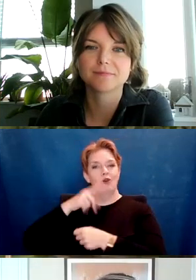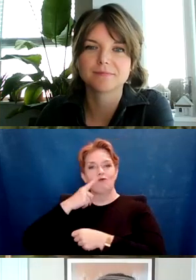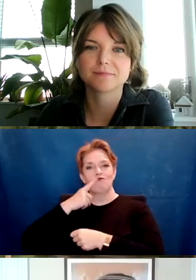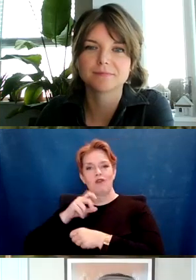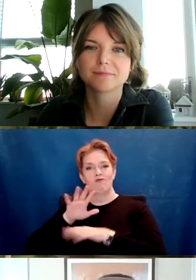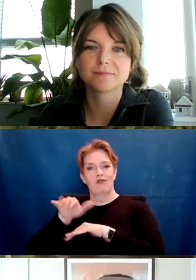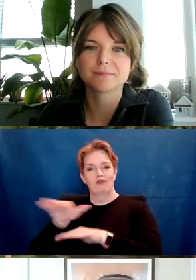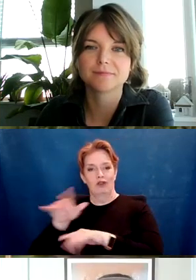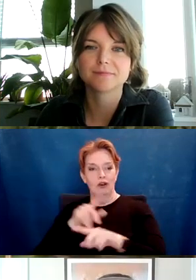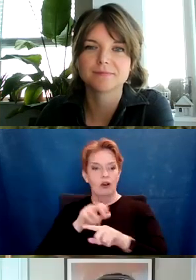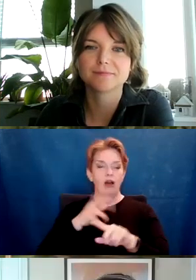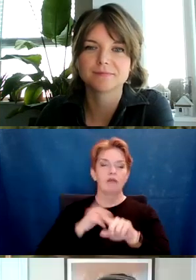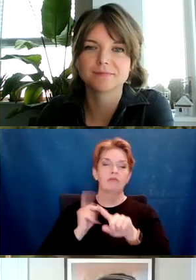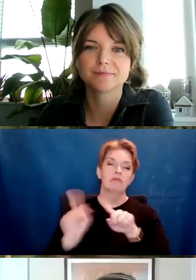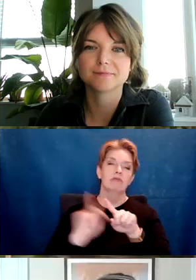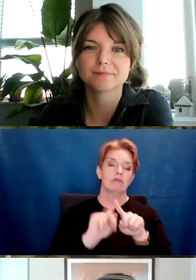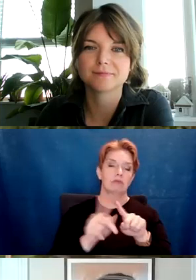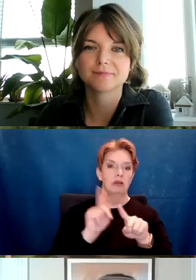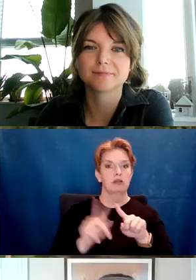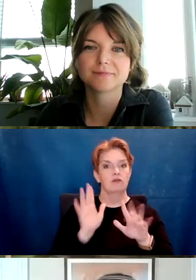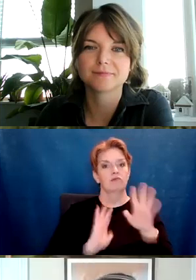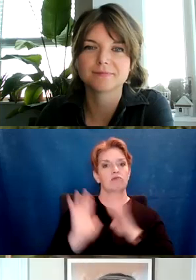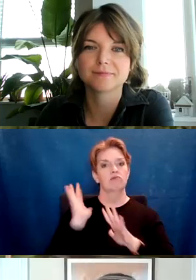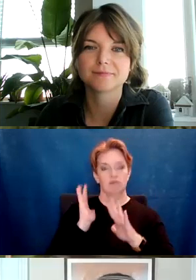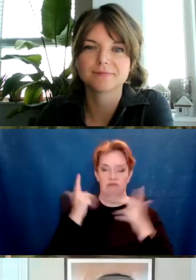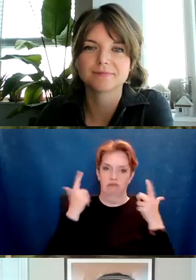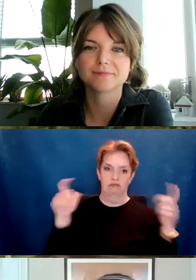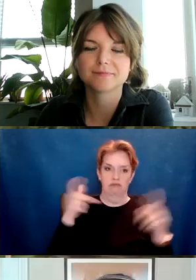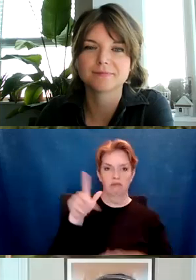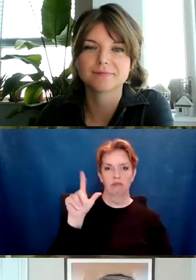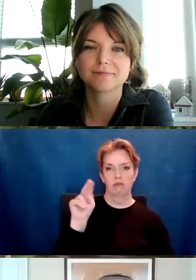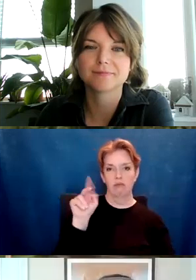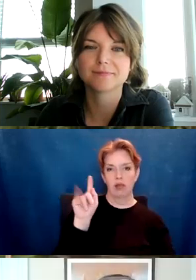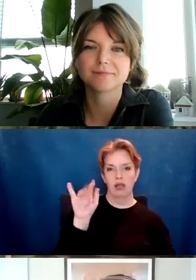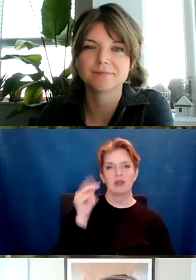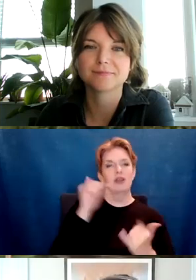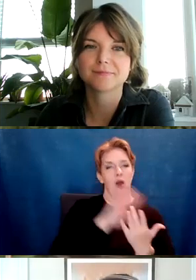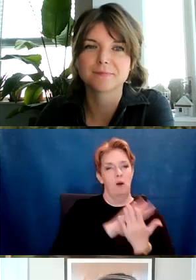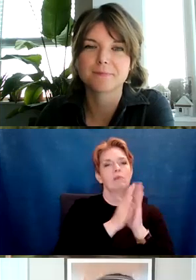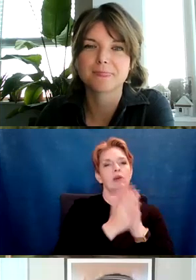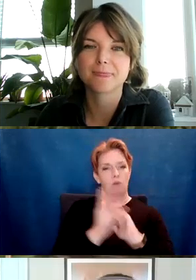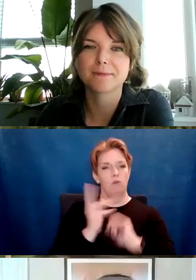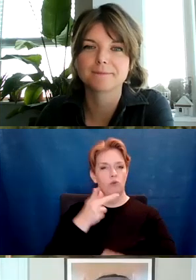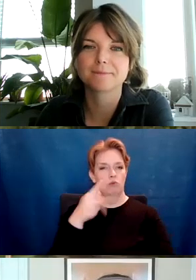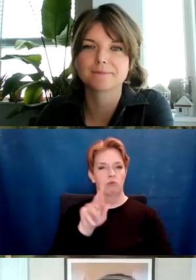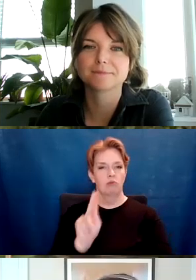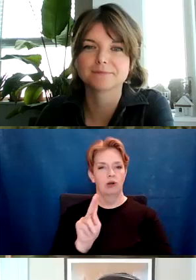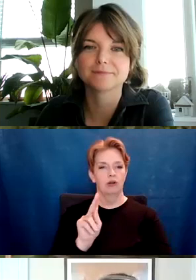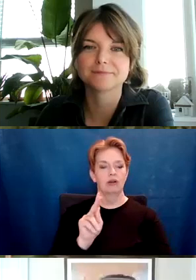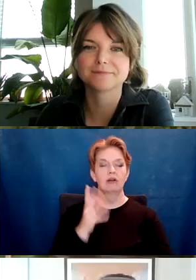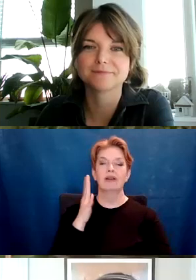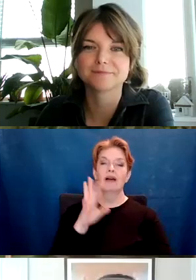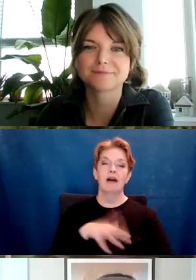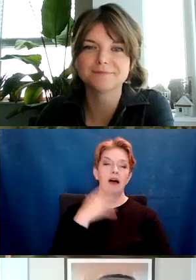several former plantations that are now historic parks, which you see at right. Like you should just let the warm breeze,